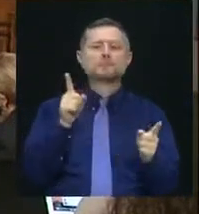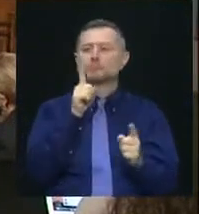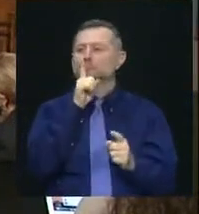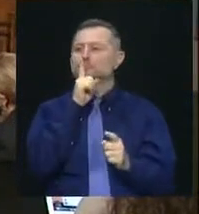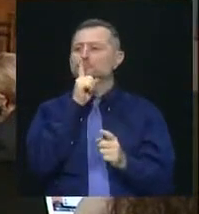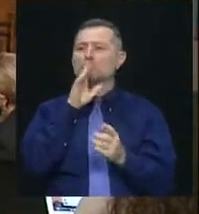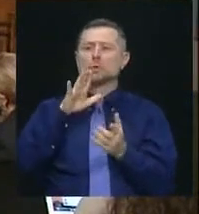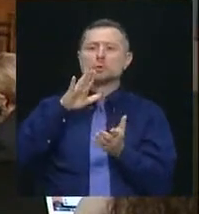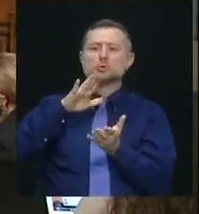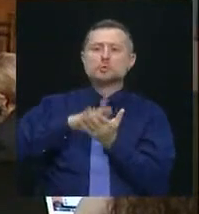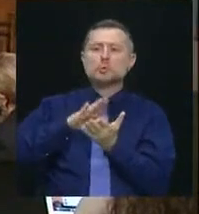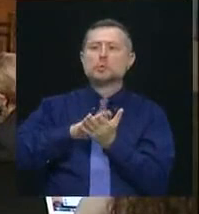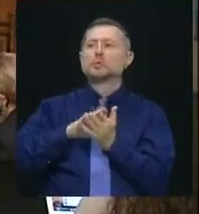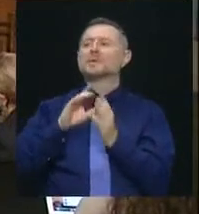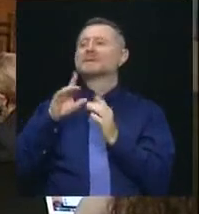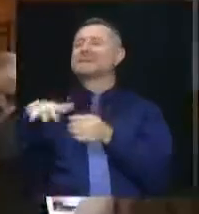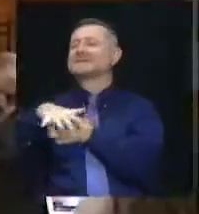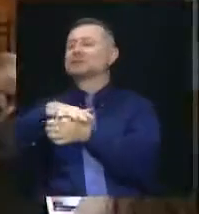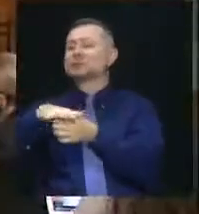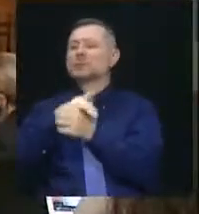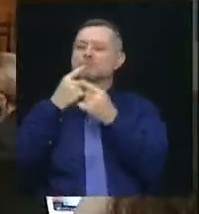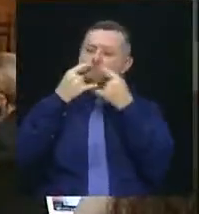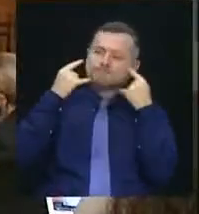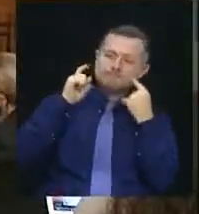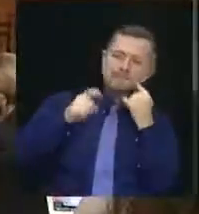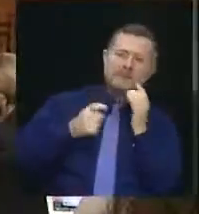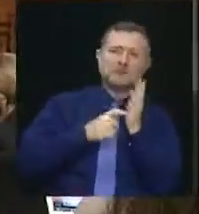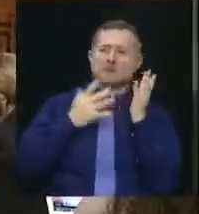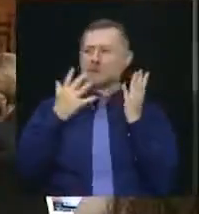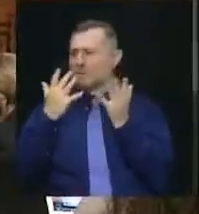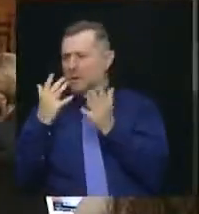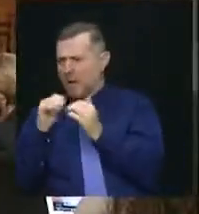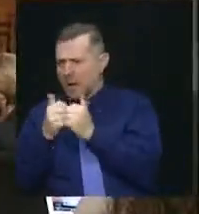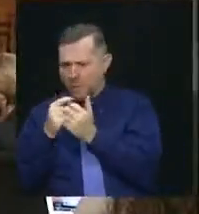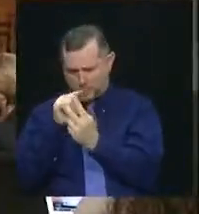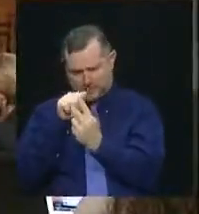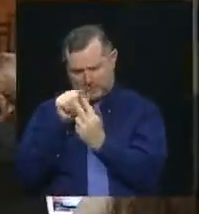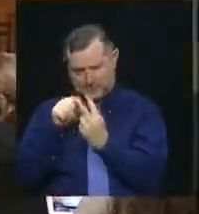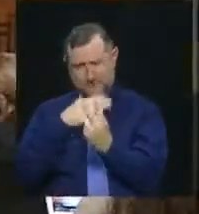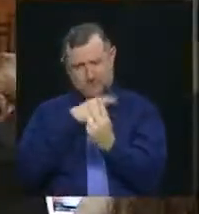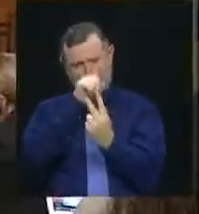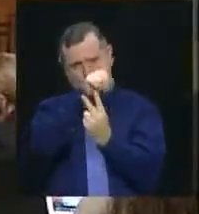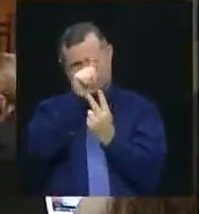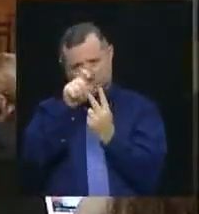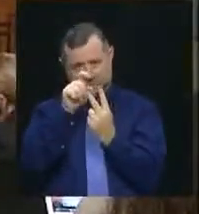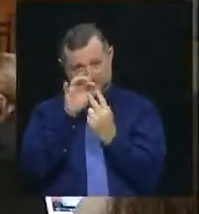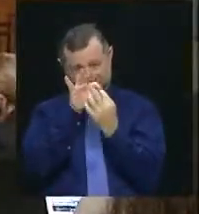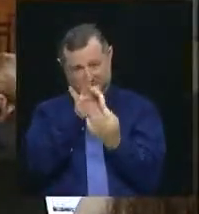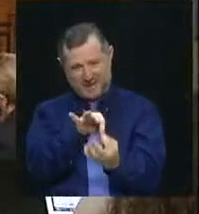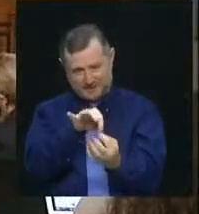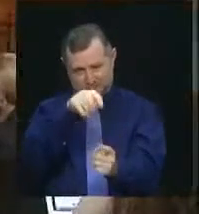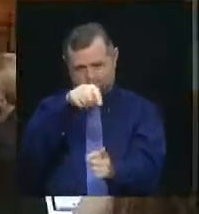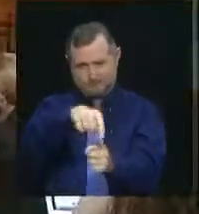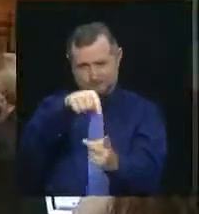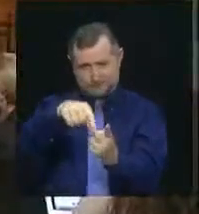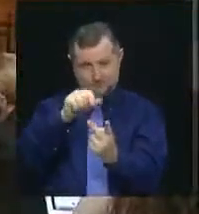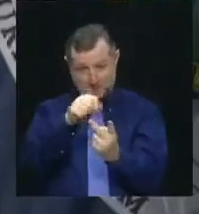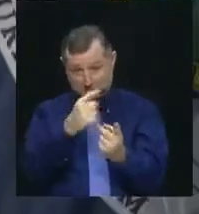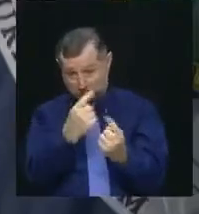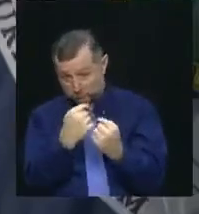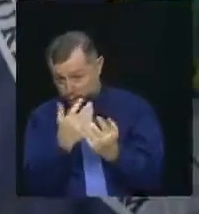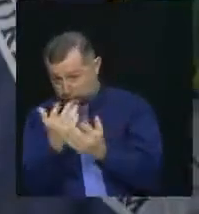So I'm wondering if you can address both of those COVID-related concerns and if you'll see the state fair for yourself as governor.